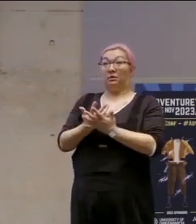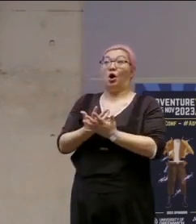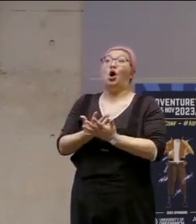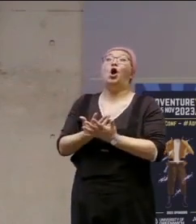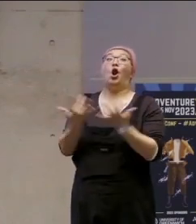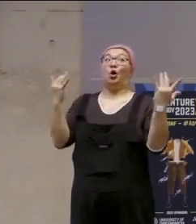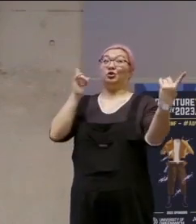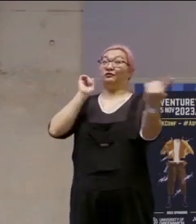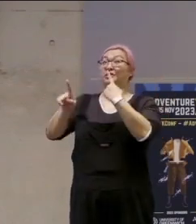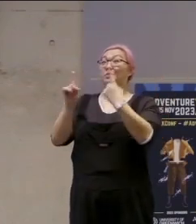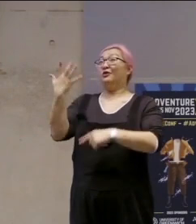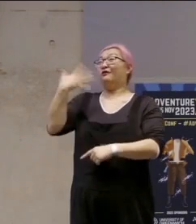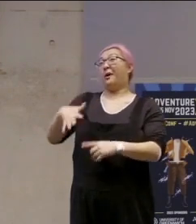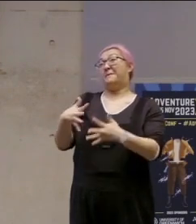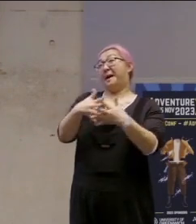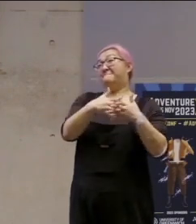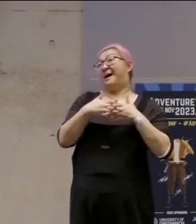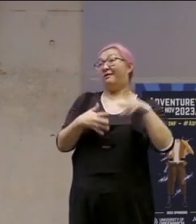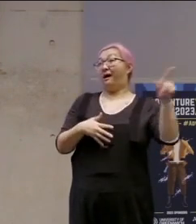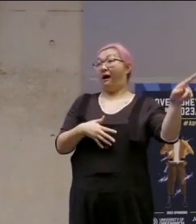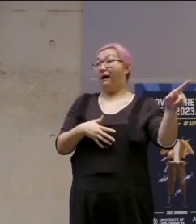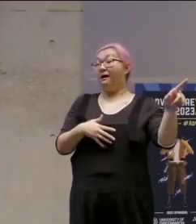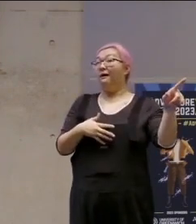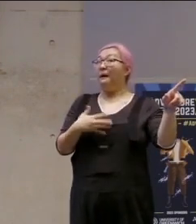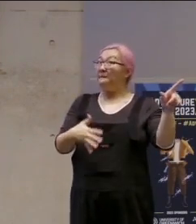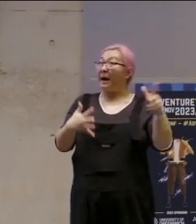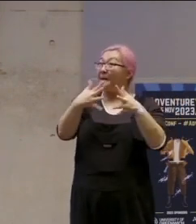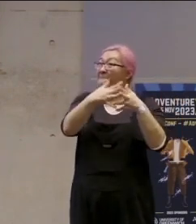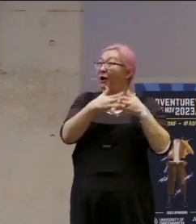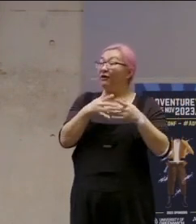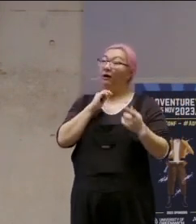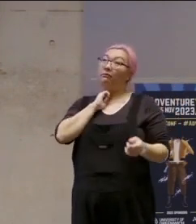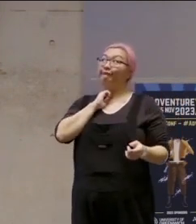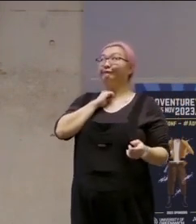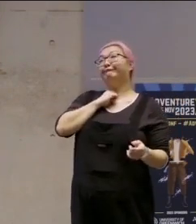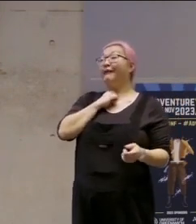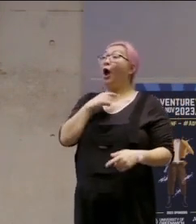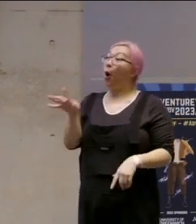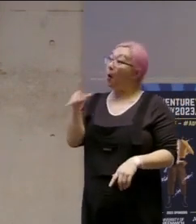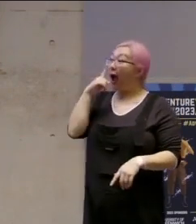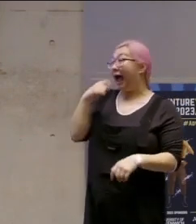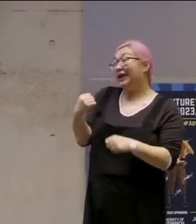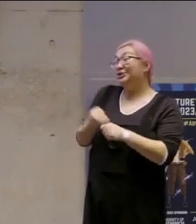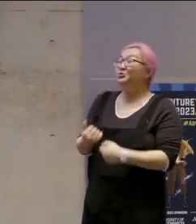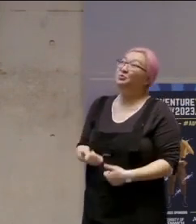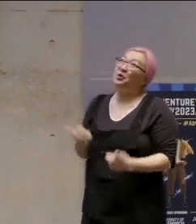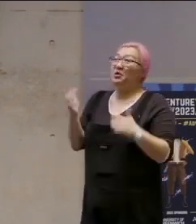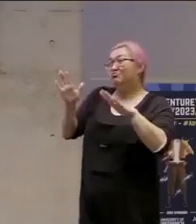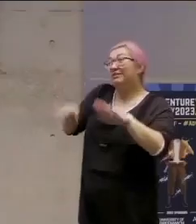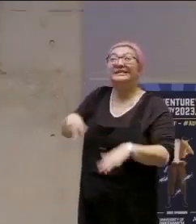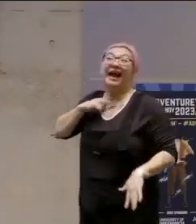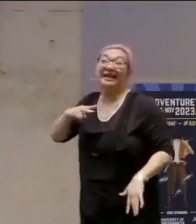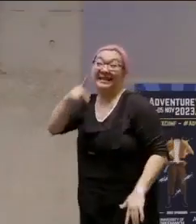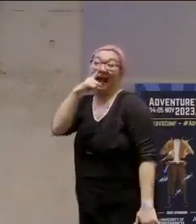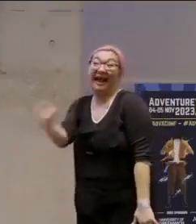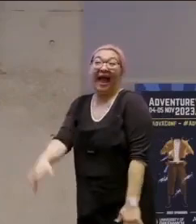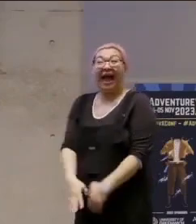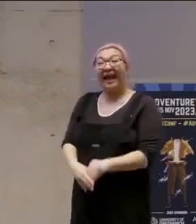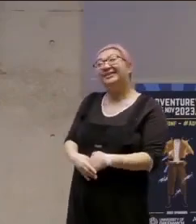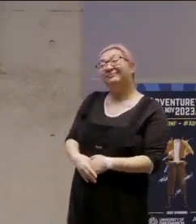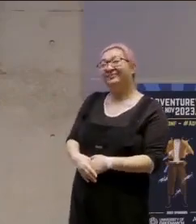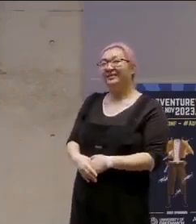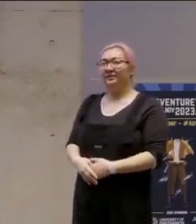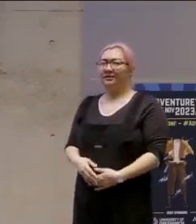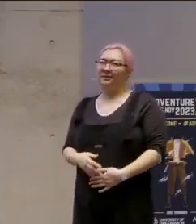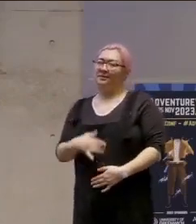American people like doing auditions and going, look, I can put on a pretty good British accent. I think, and